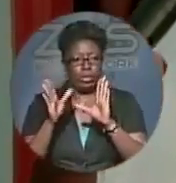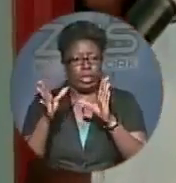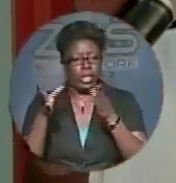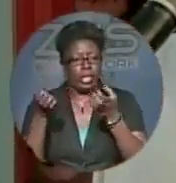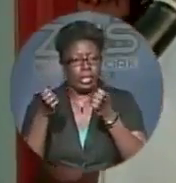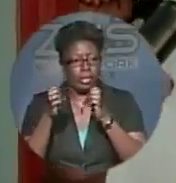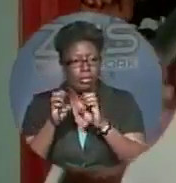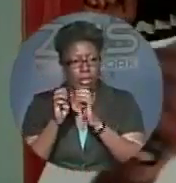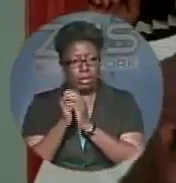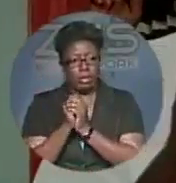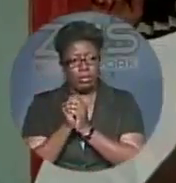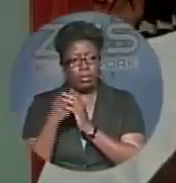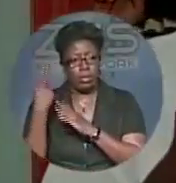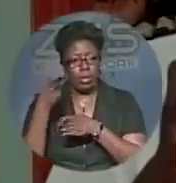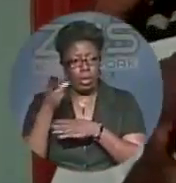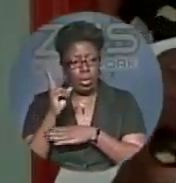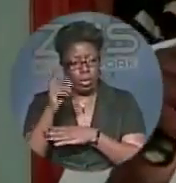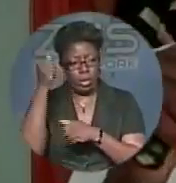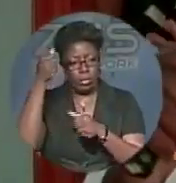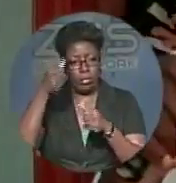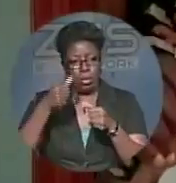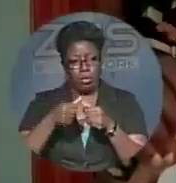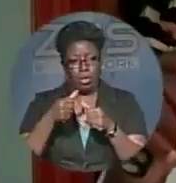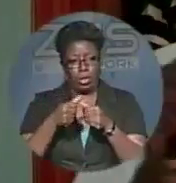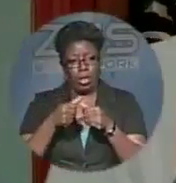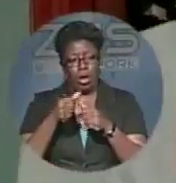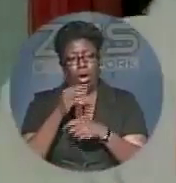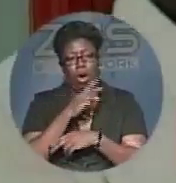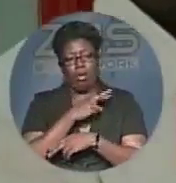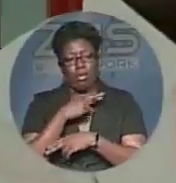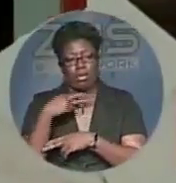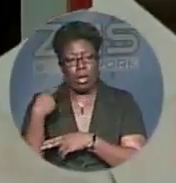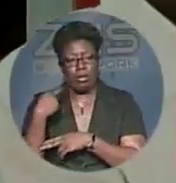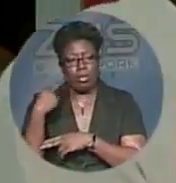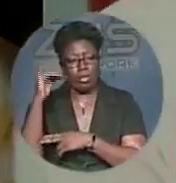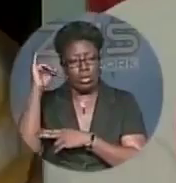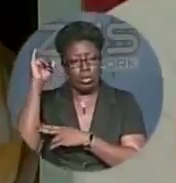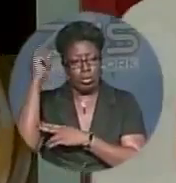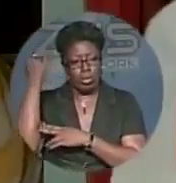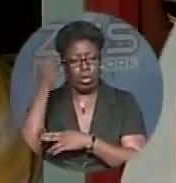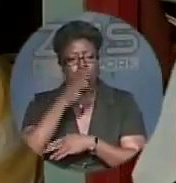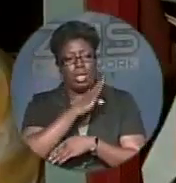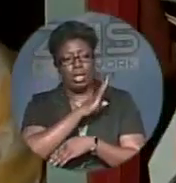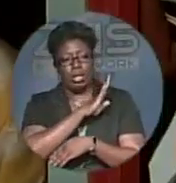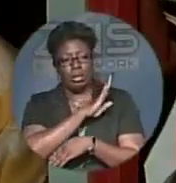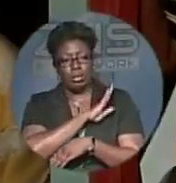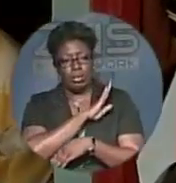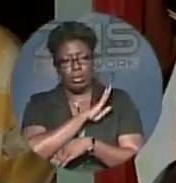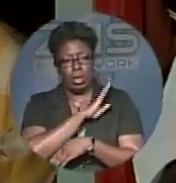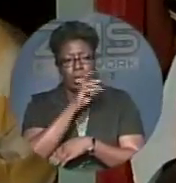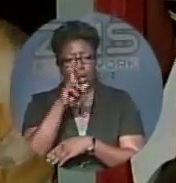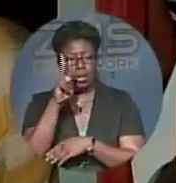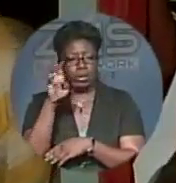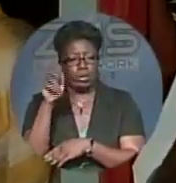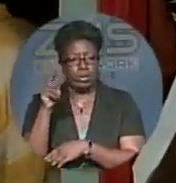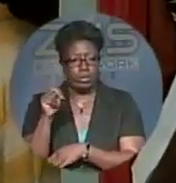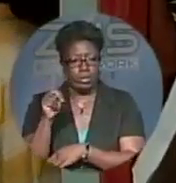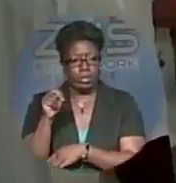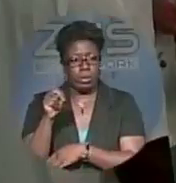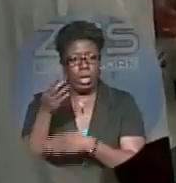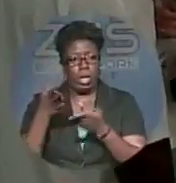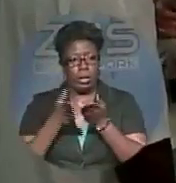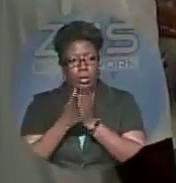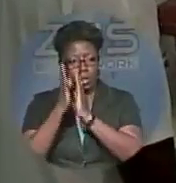memory of Reverend John Brown, and we salute Buzzy Roll, one of the premier skippers in the